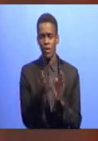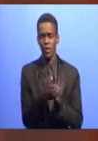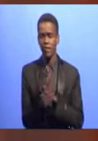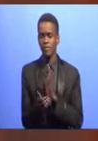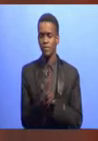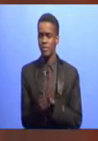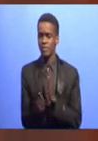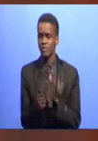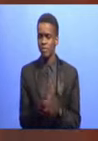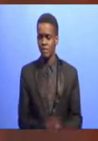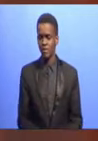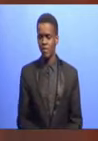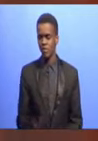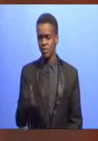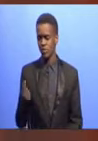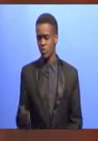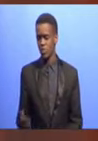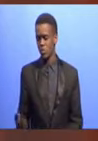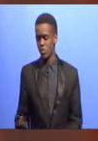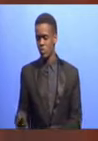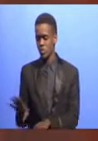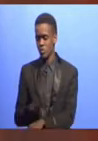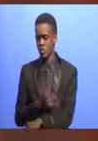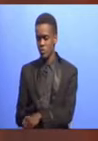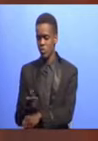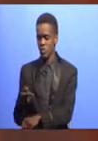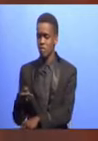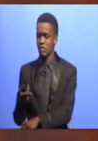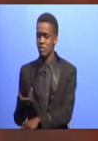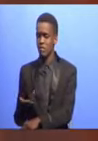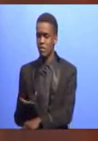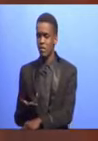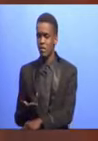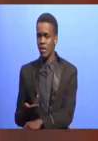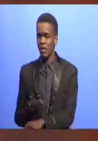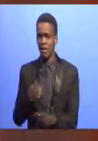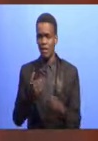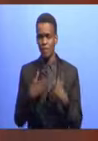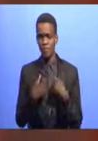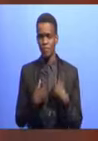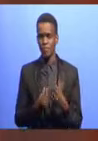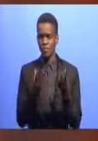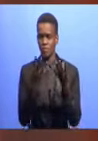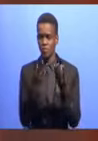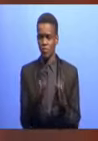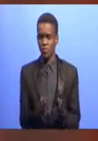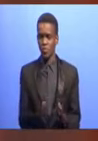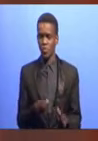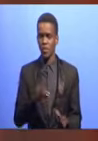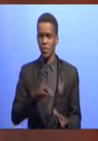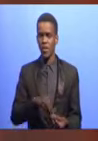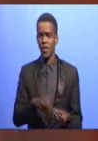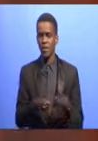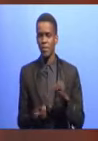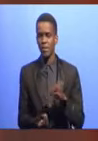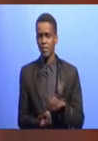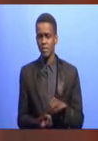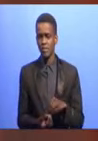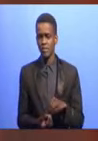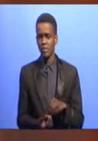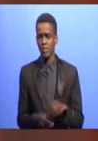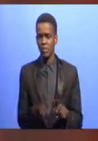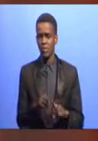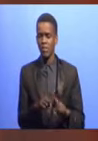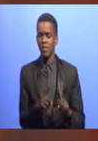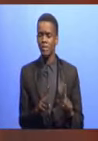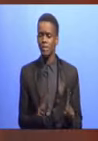re ka le ke ba e leng gore ba ntse ba dira mme go se ka dipalo tse e leng gore gongwe di ka kgona demand